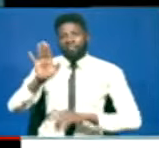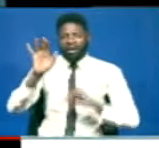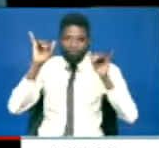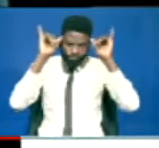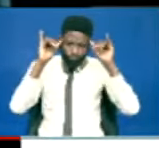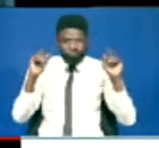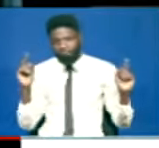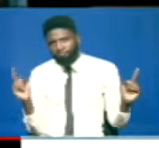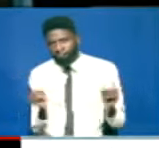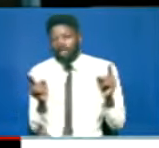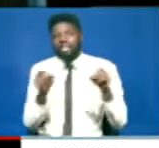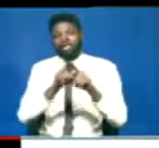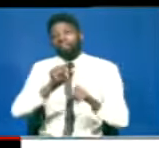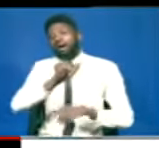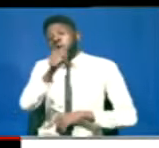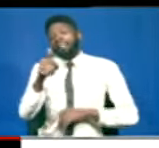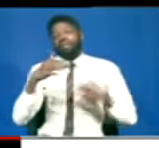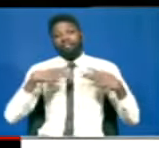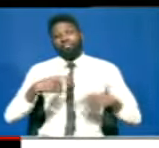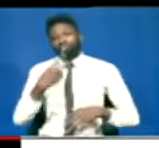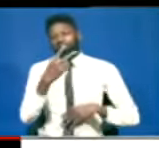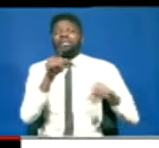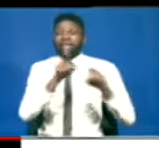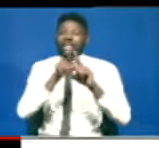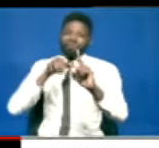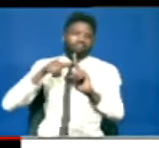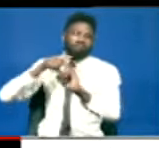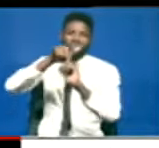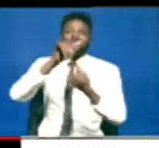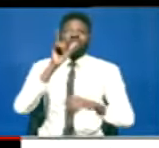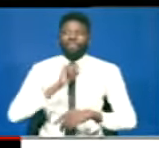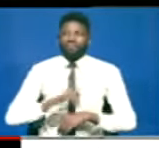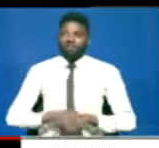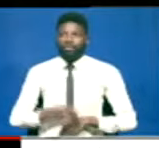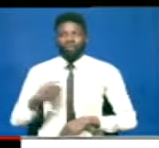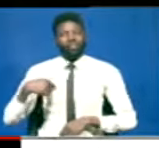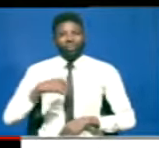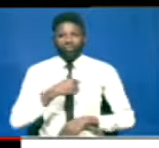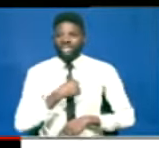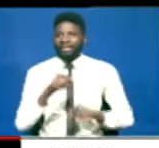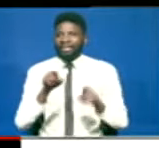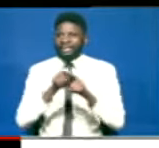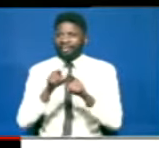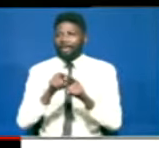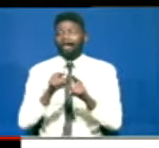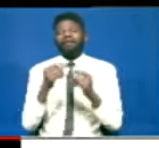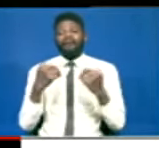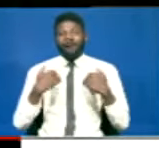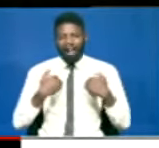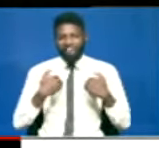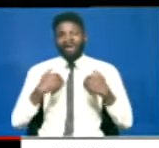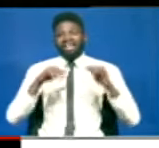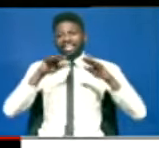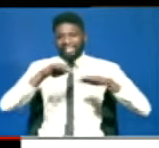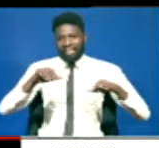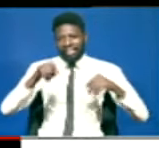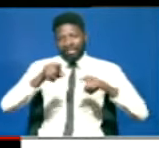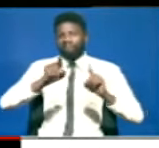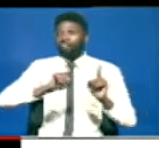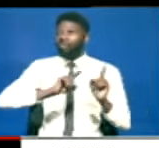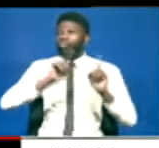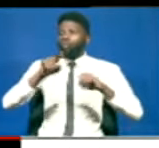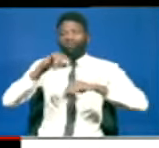two residents from different locations. Sasa, tunauliza na watu tuko na watoto. Na hiyo watoto wanaenda shule.